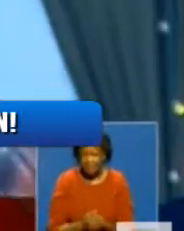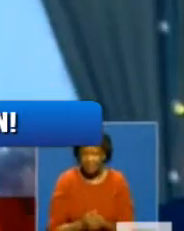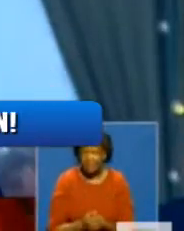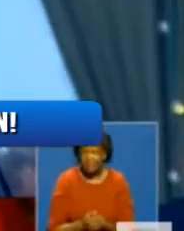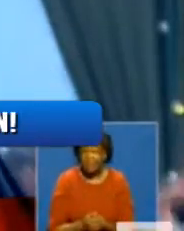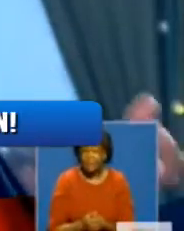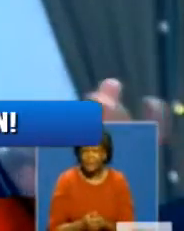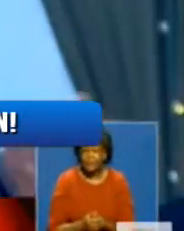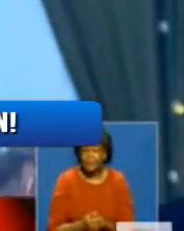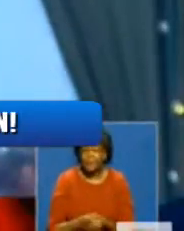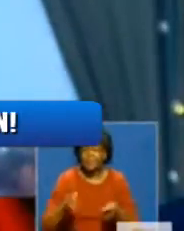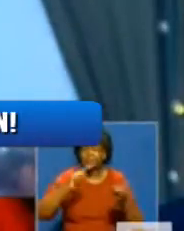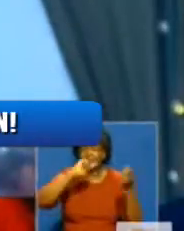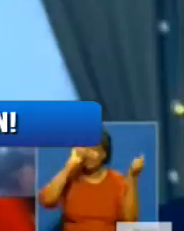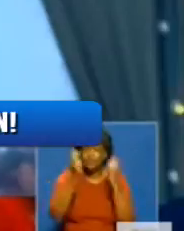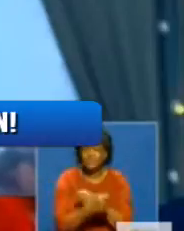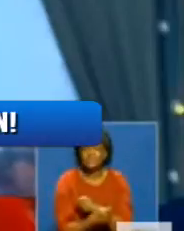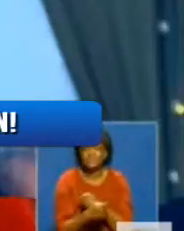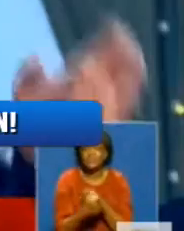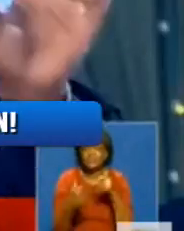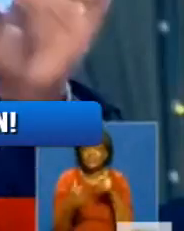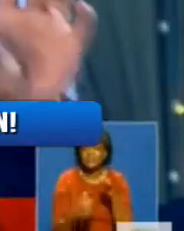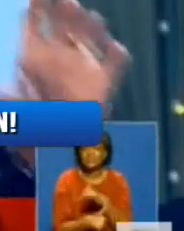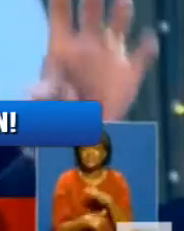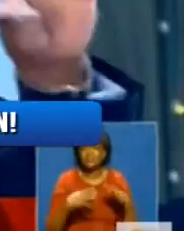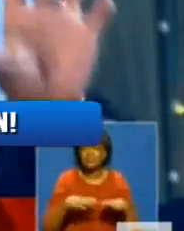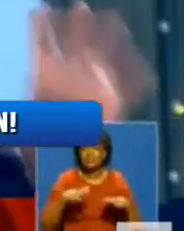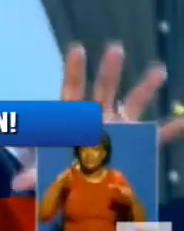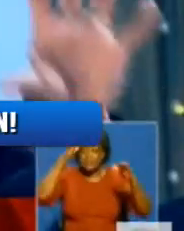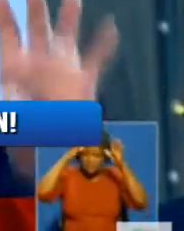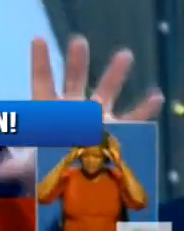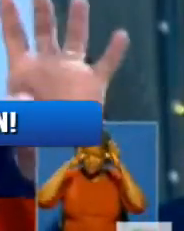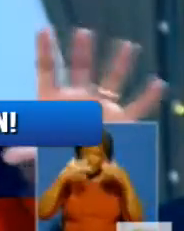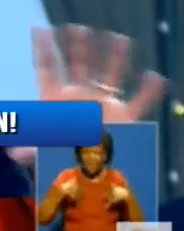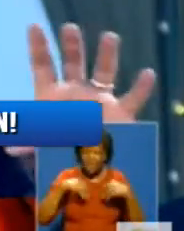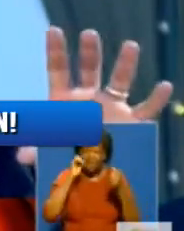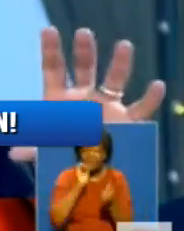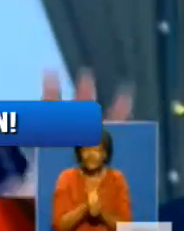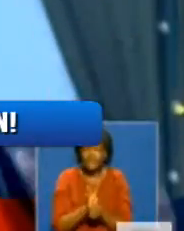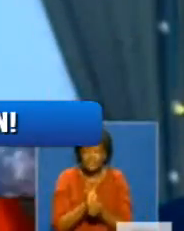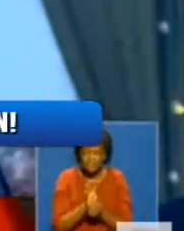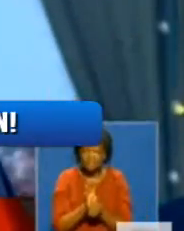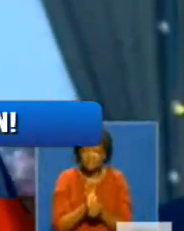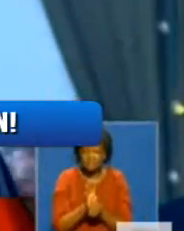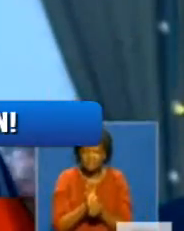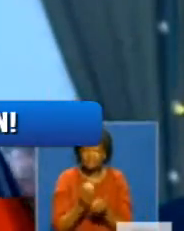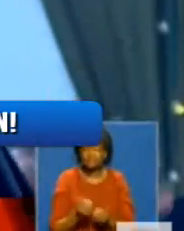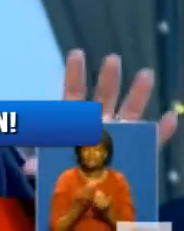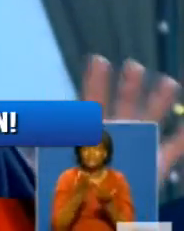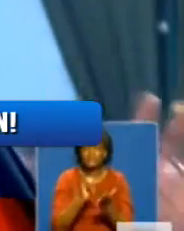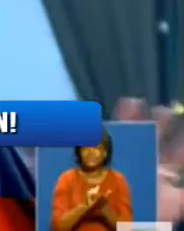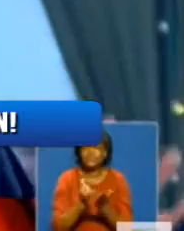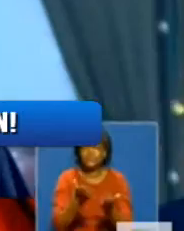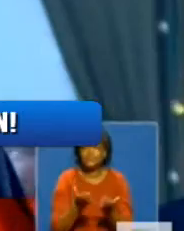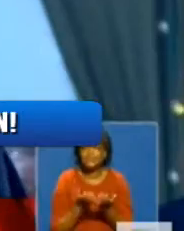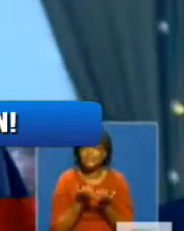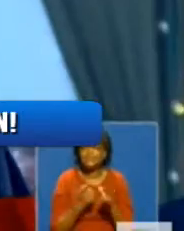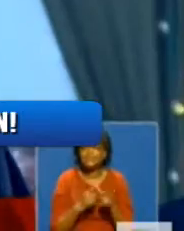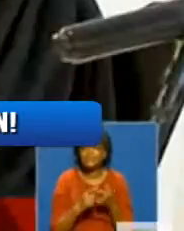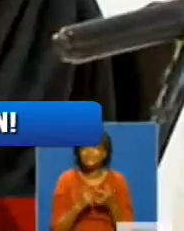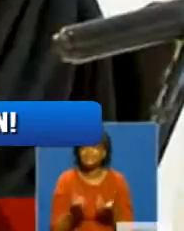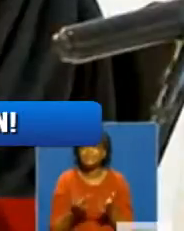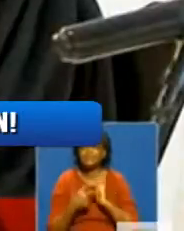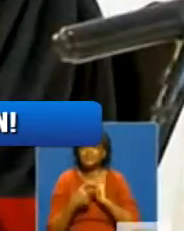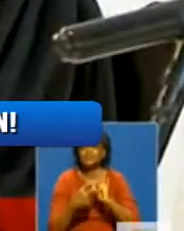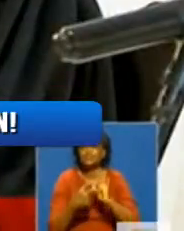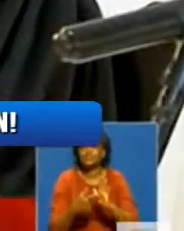To amend under popular initiative, there are 14 onerous provisions that you require, and they are in our replying